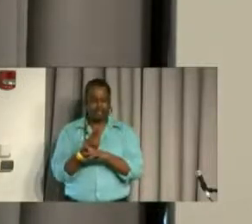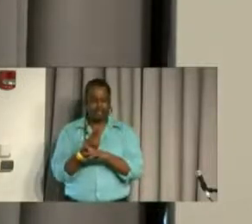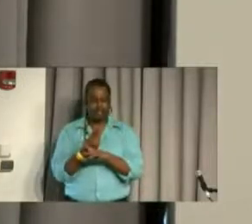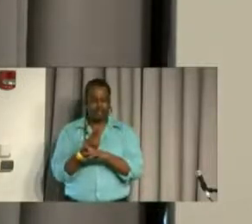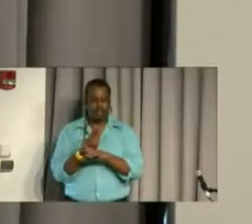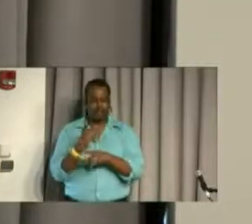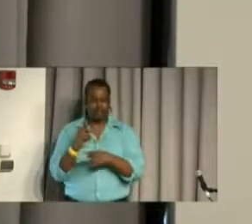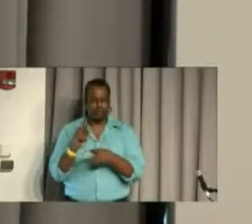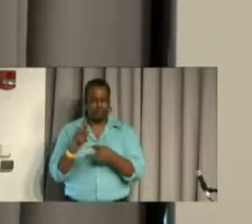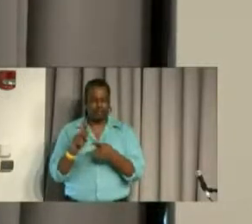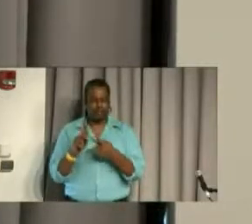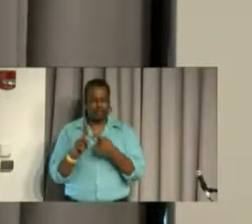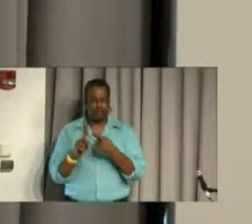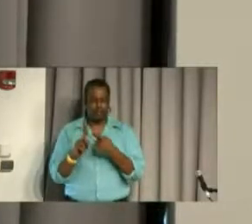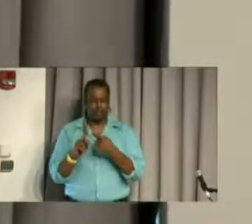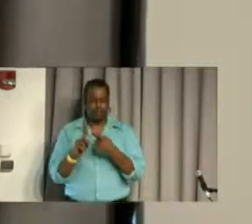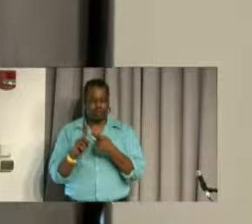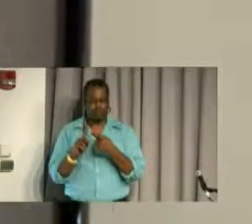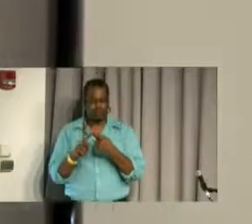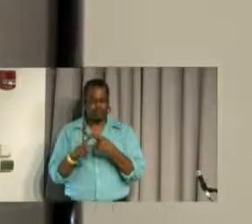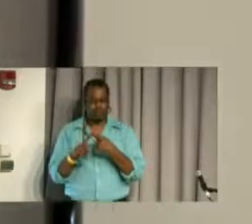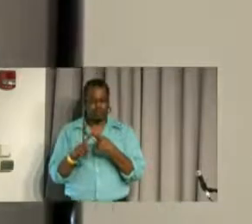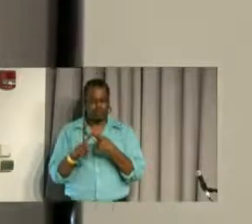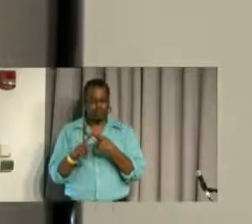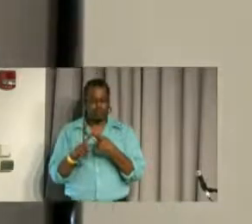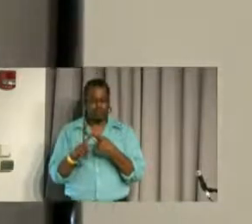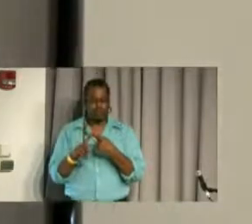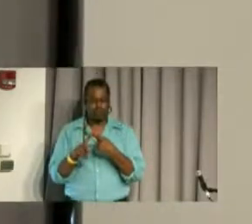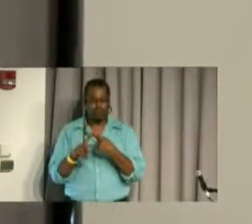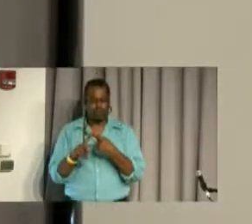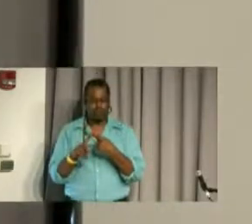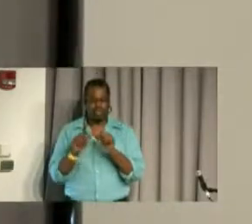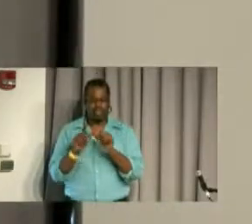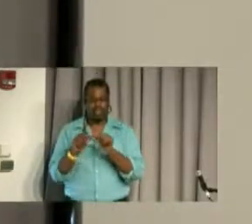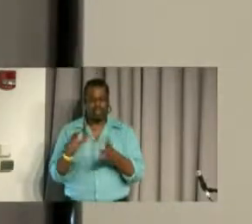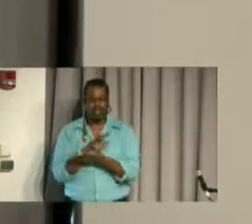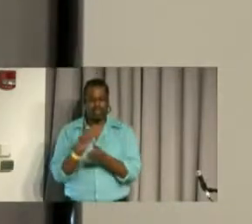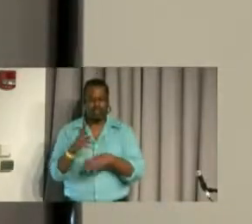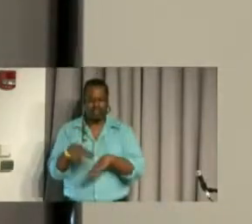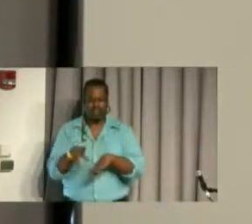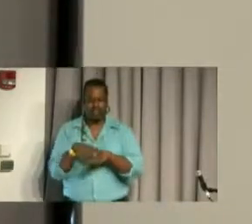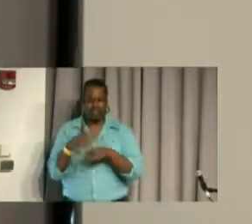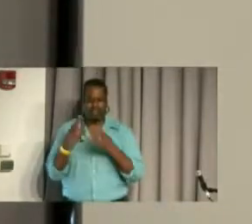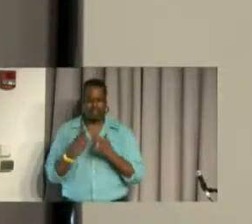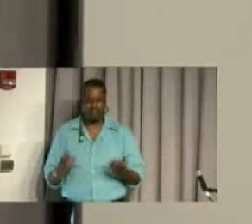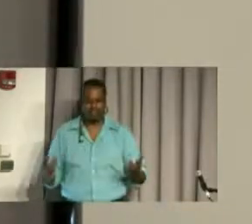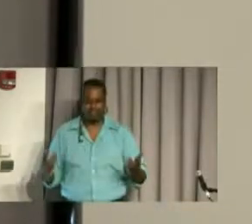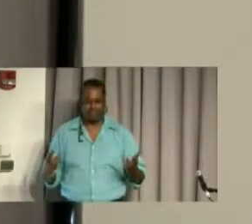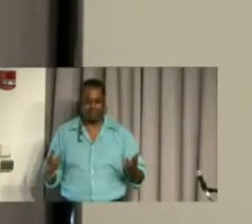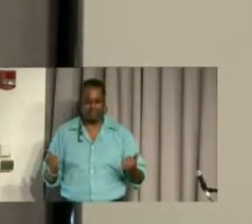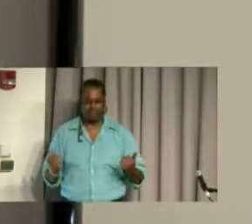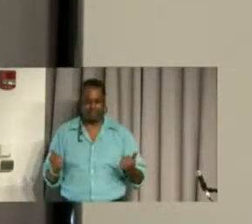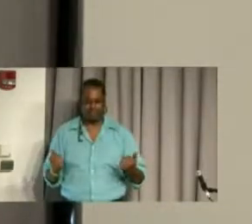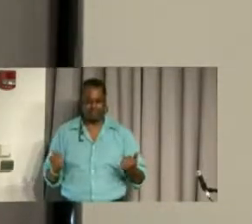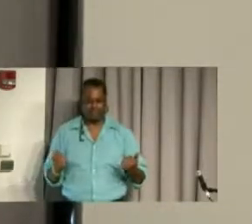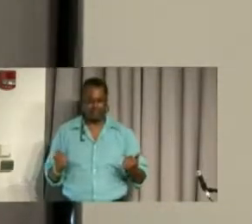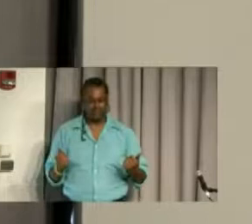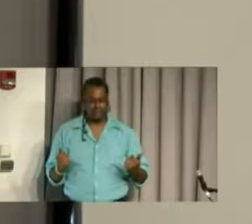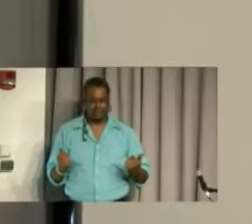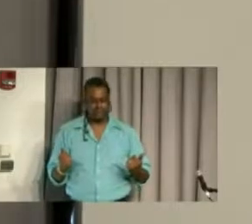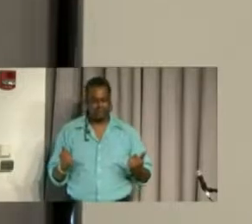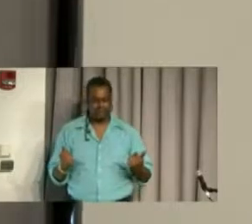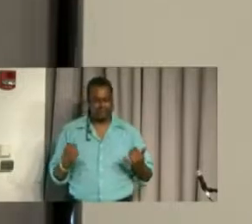of the utilization of natural resources. Now I want to get to this issue, and that is the issue